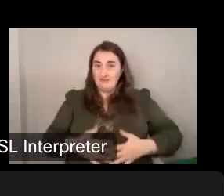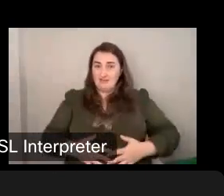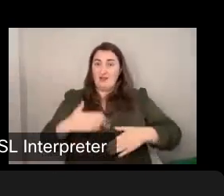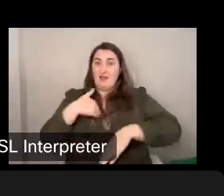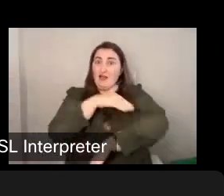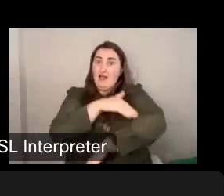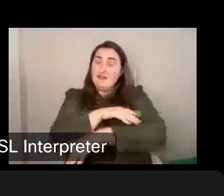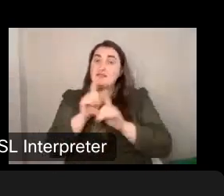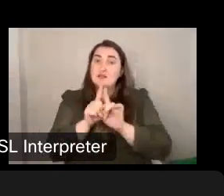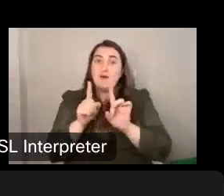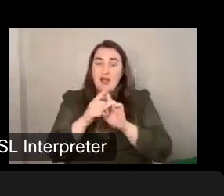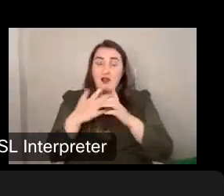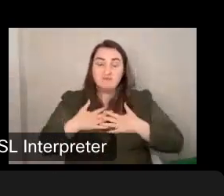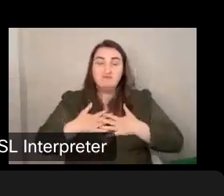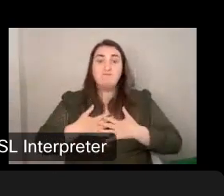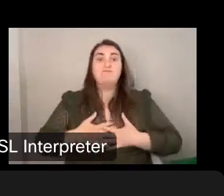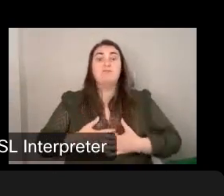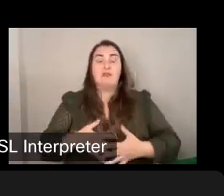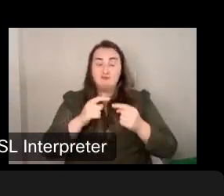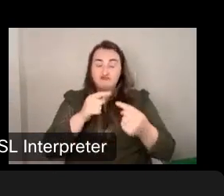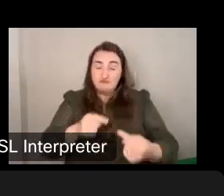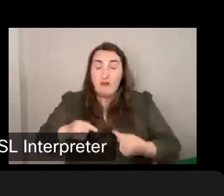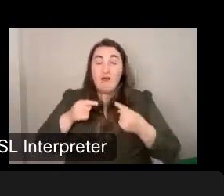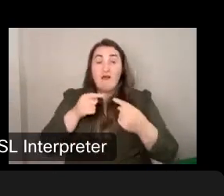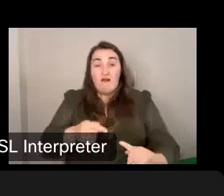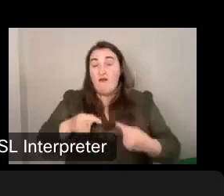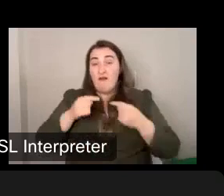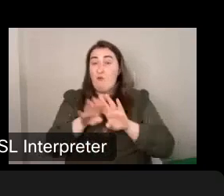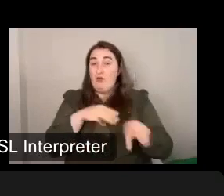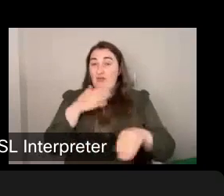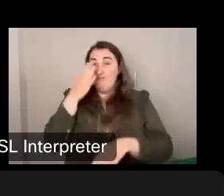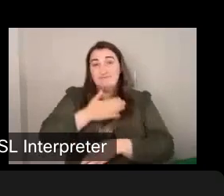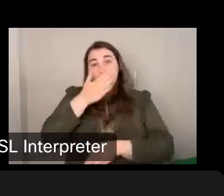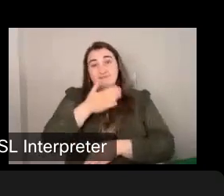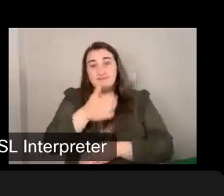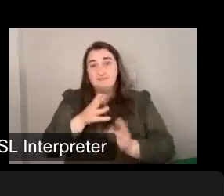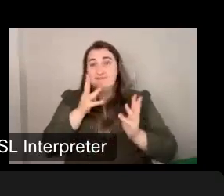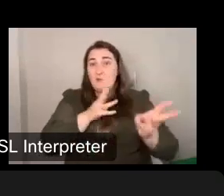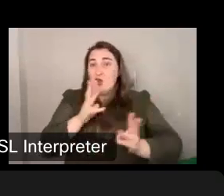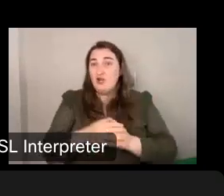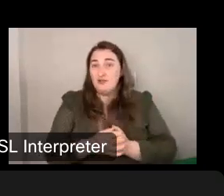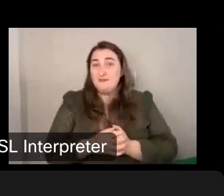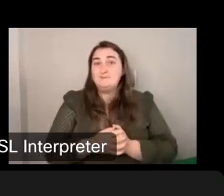that struggle with trying to cope with ongoing work. Next slide, please.